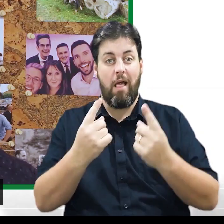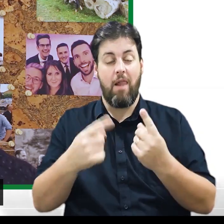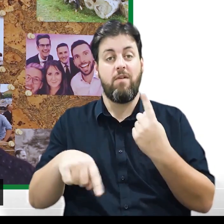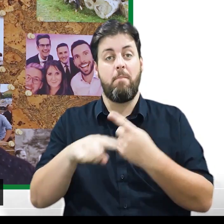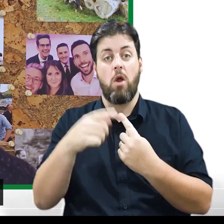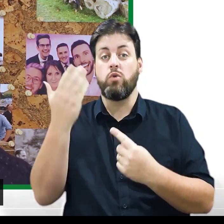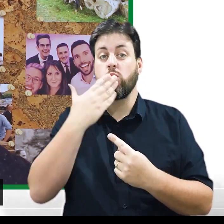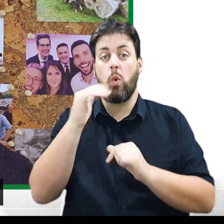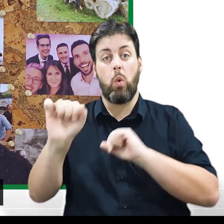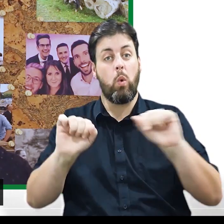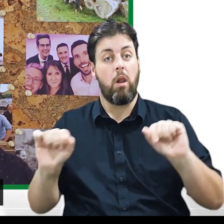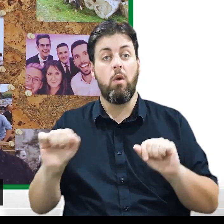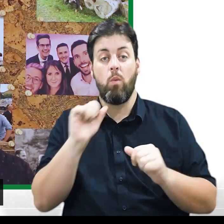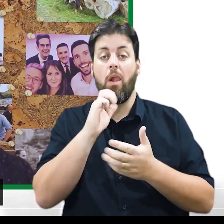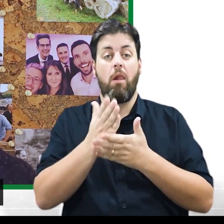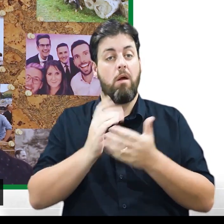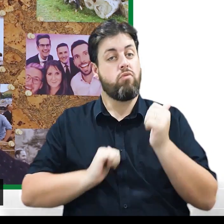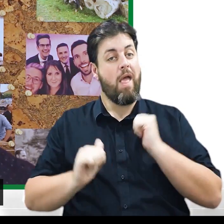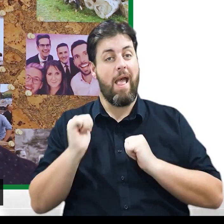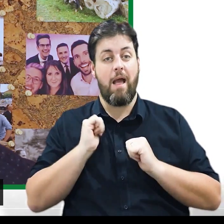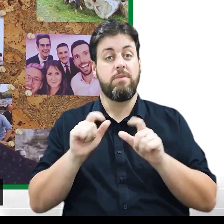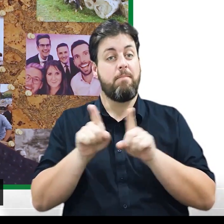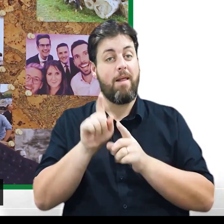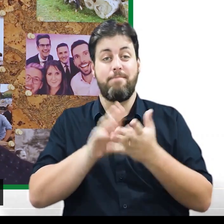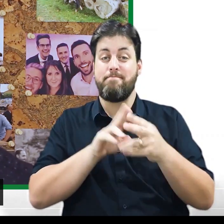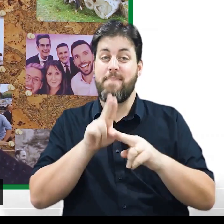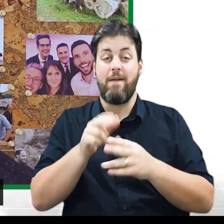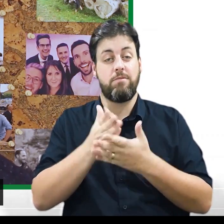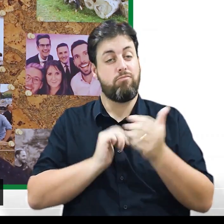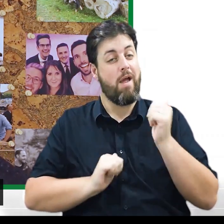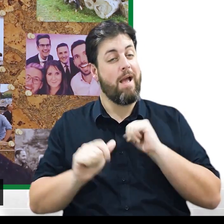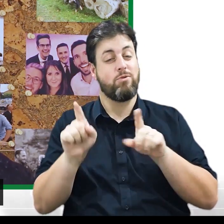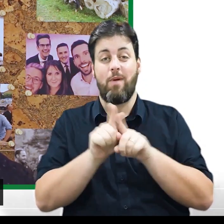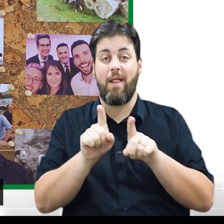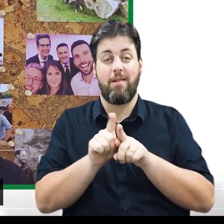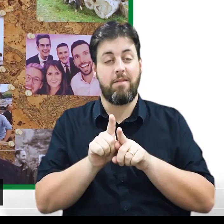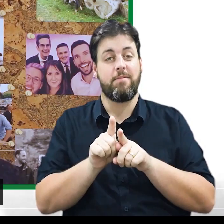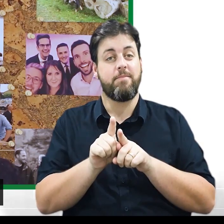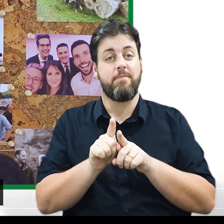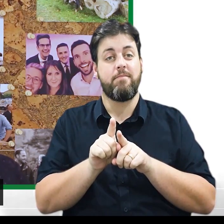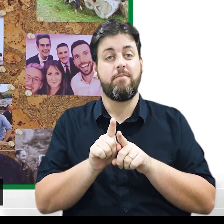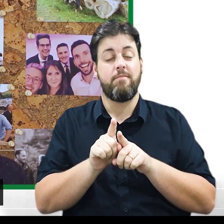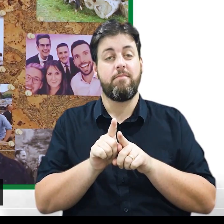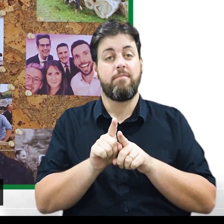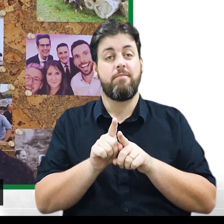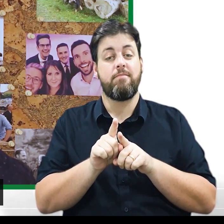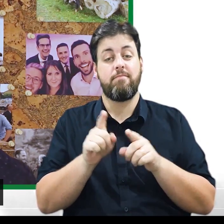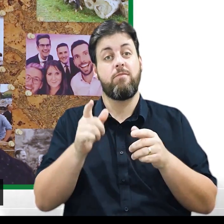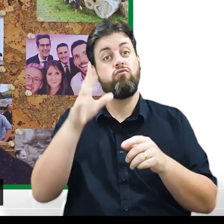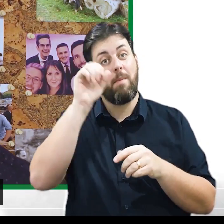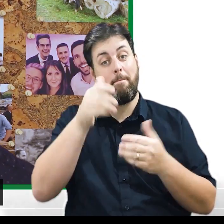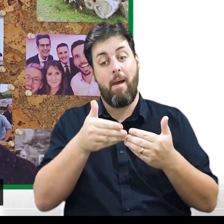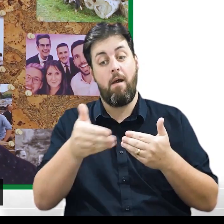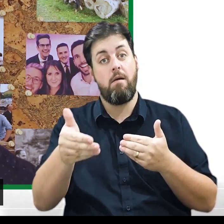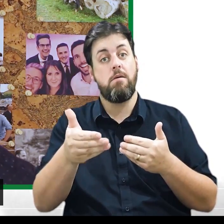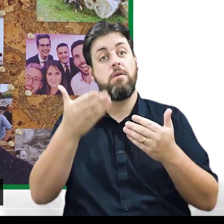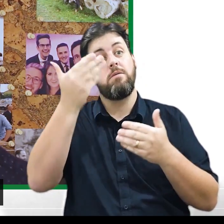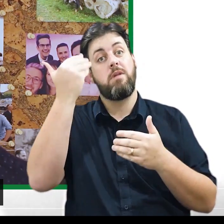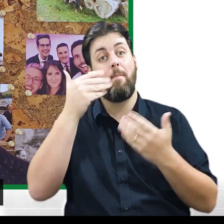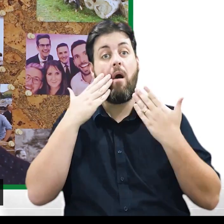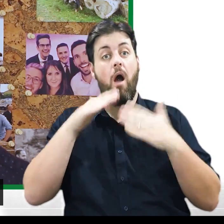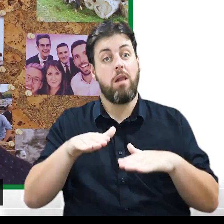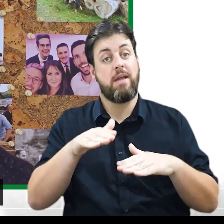will be incredibly proud of, and one that I know your parents will be incredibly proud of too. Remember, over the summer holidays, you can keep